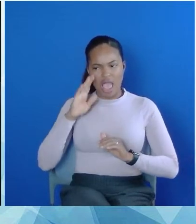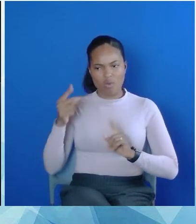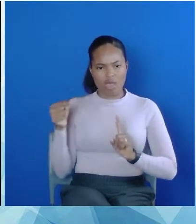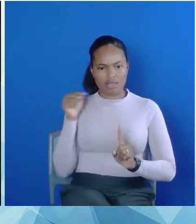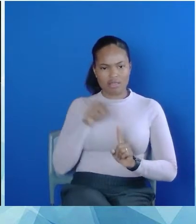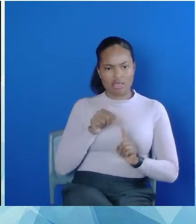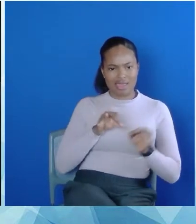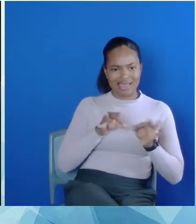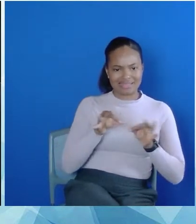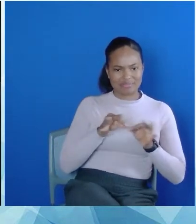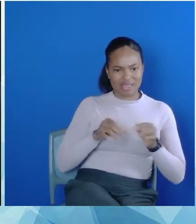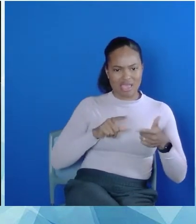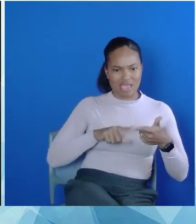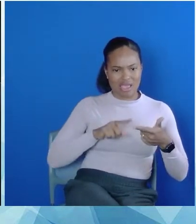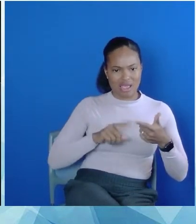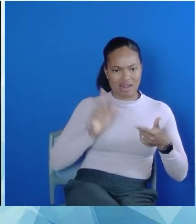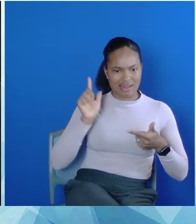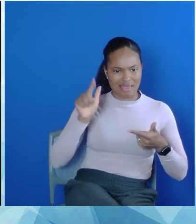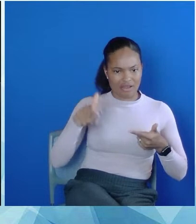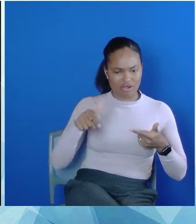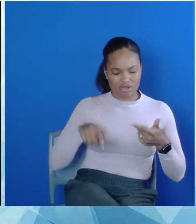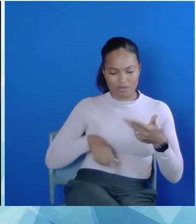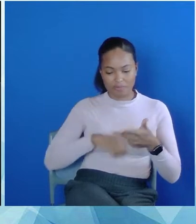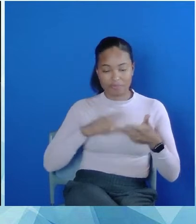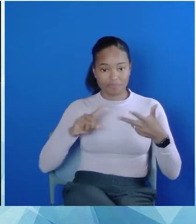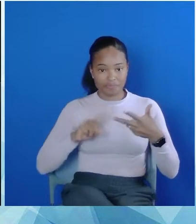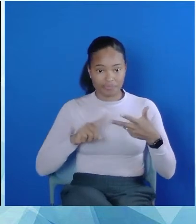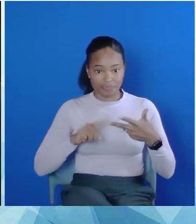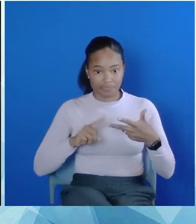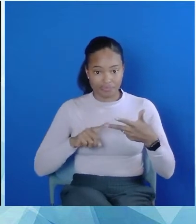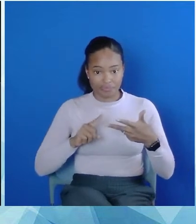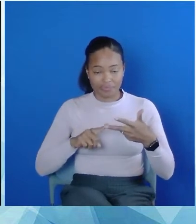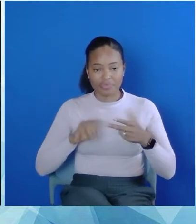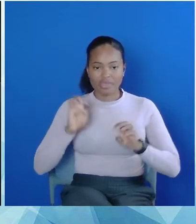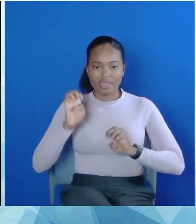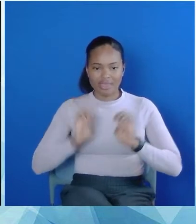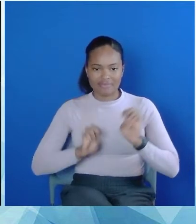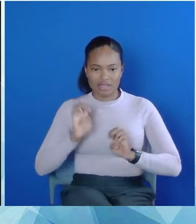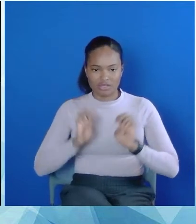later. Third function is the evaluation.